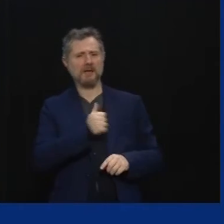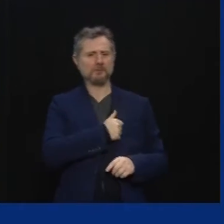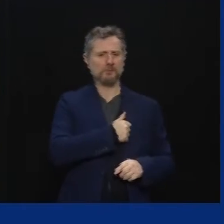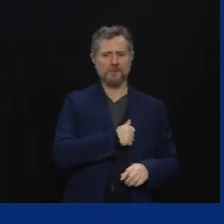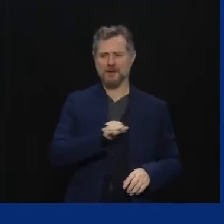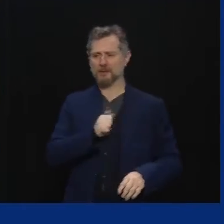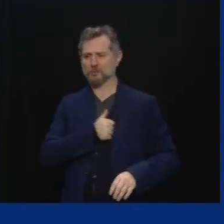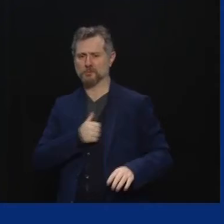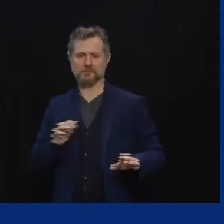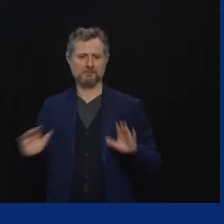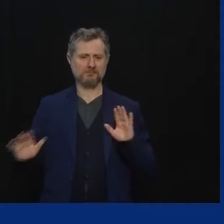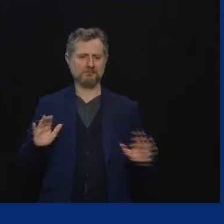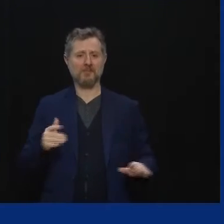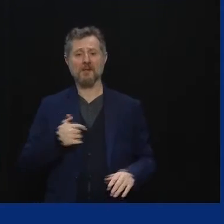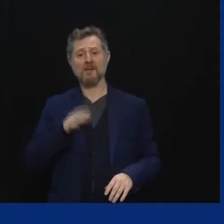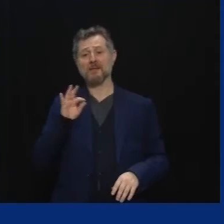We have